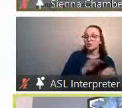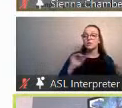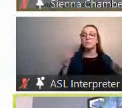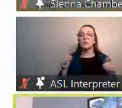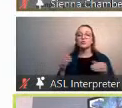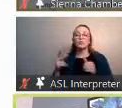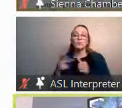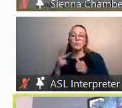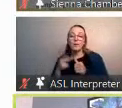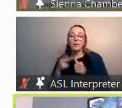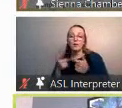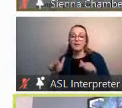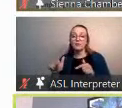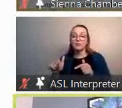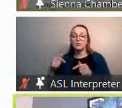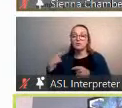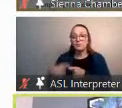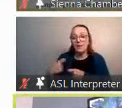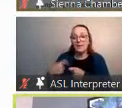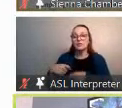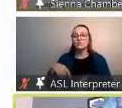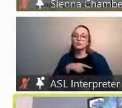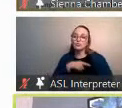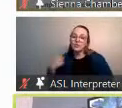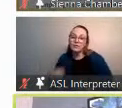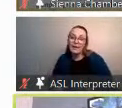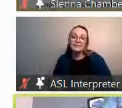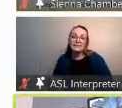is Spanish or Cantonese or Somali?